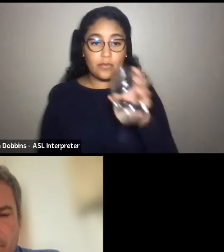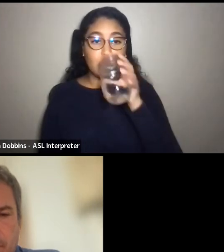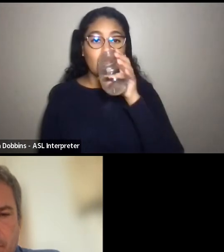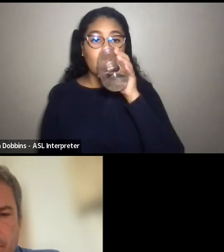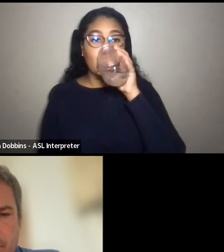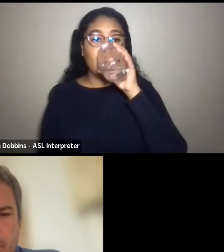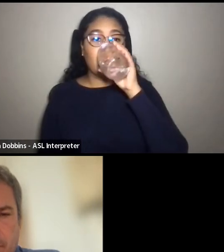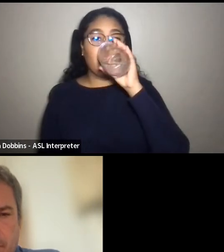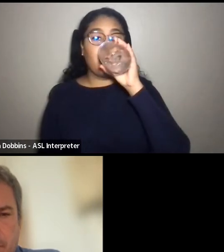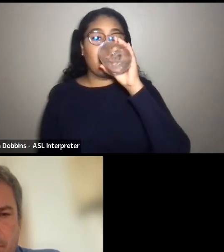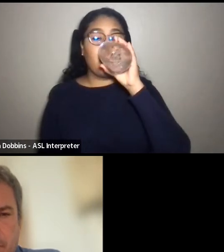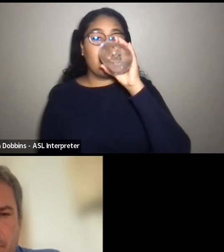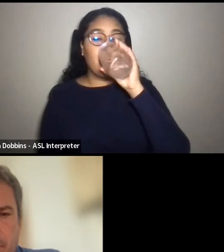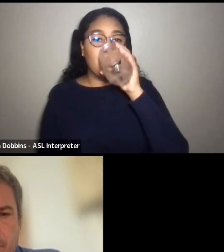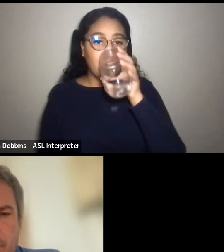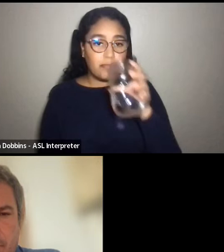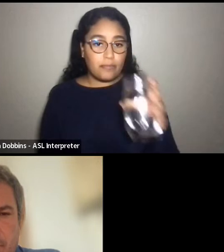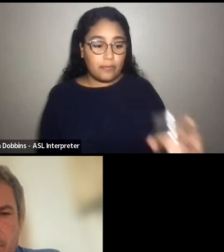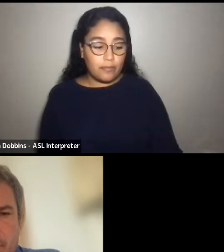Catherine Teitelbaum.